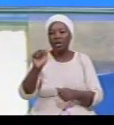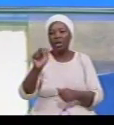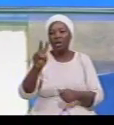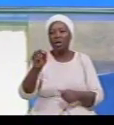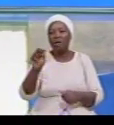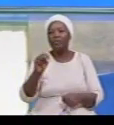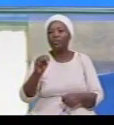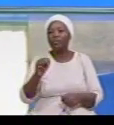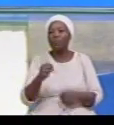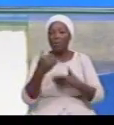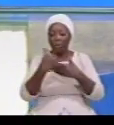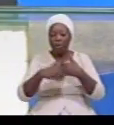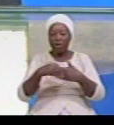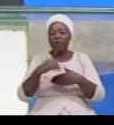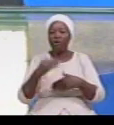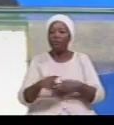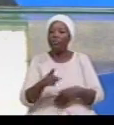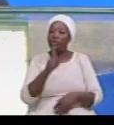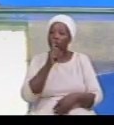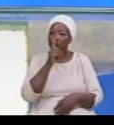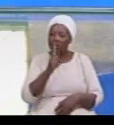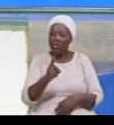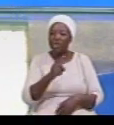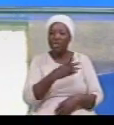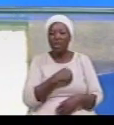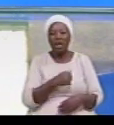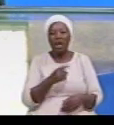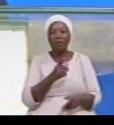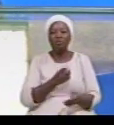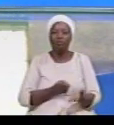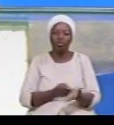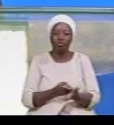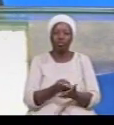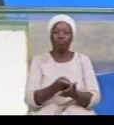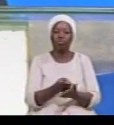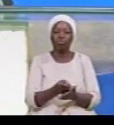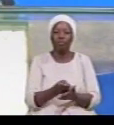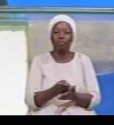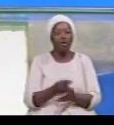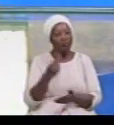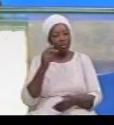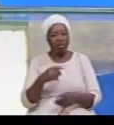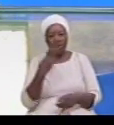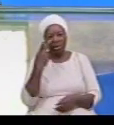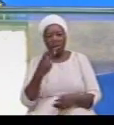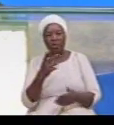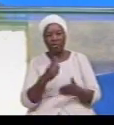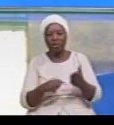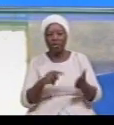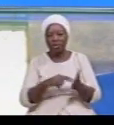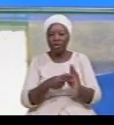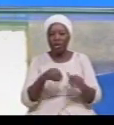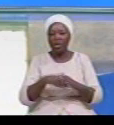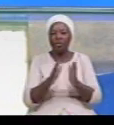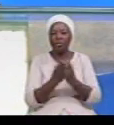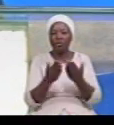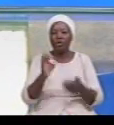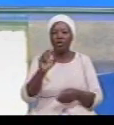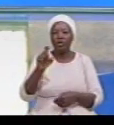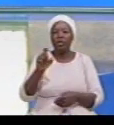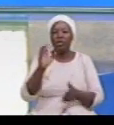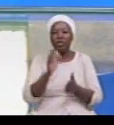sincerity and truth. Let's see what is referring to. Exodus chapter 12. Christ is